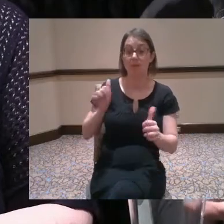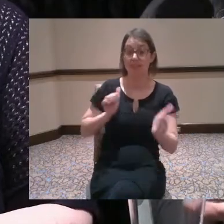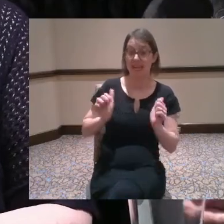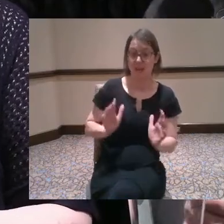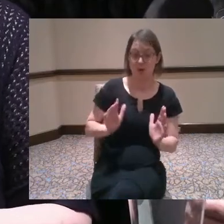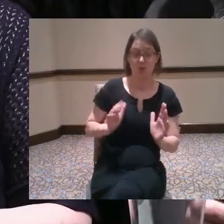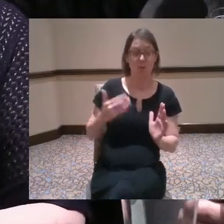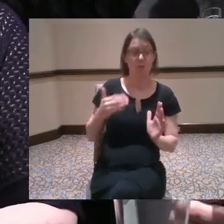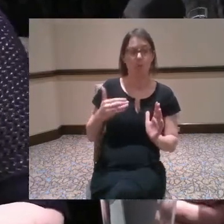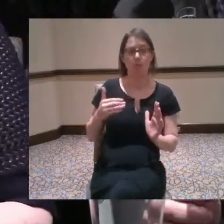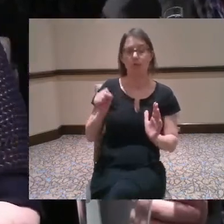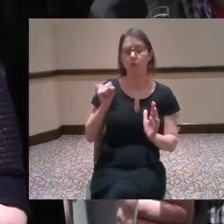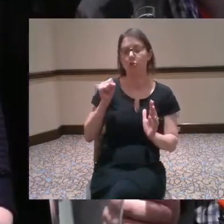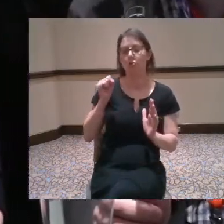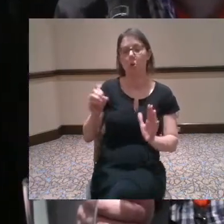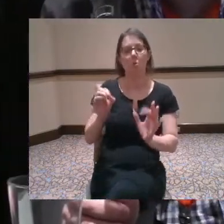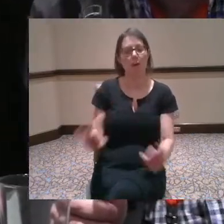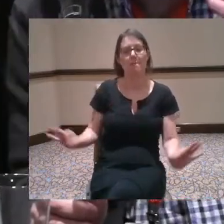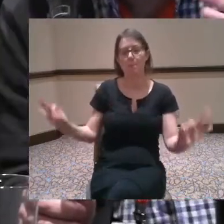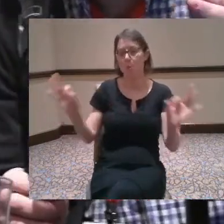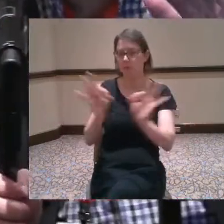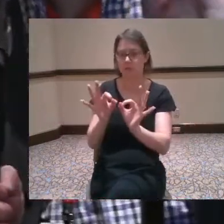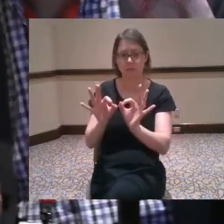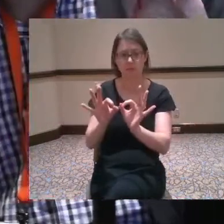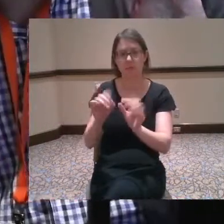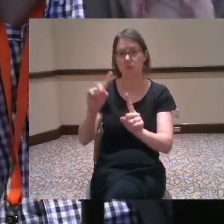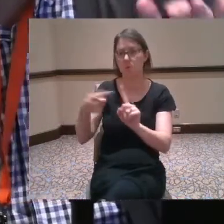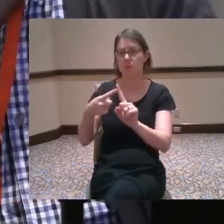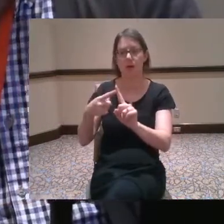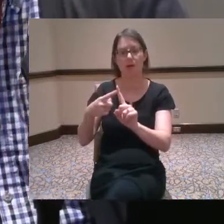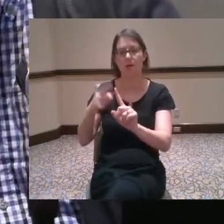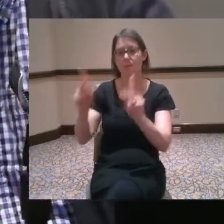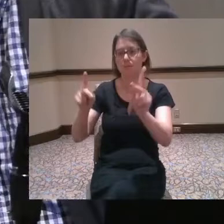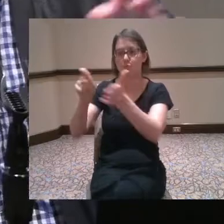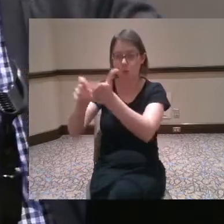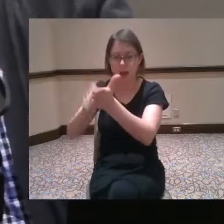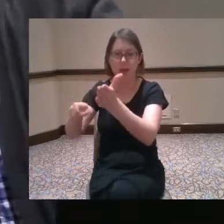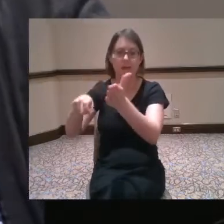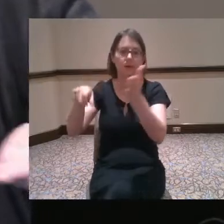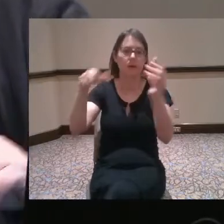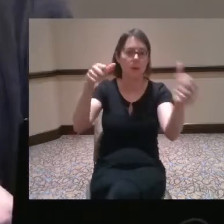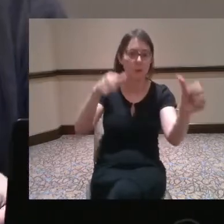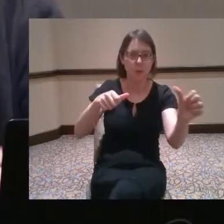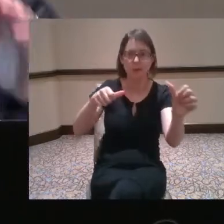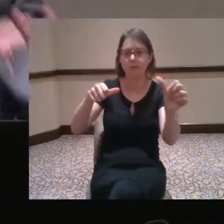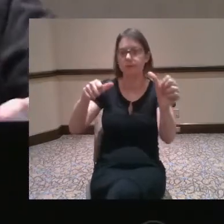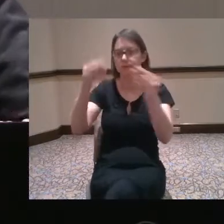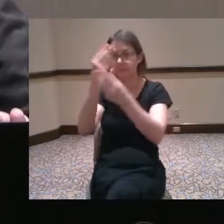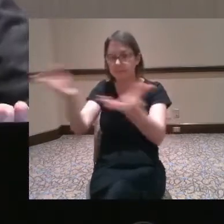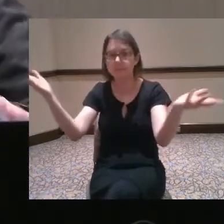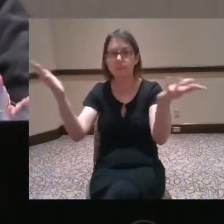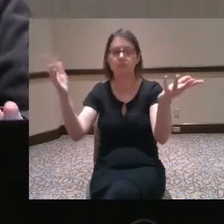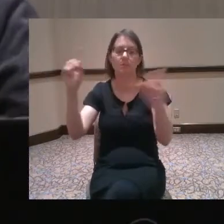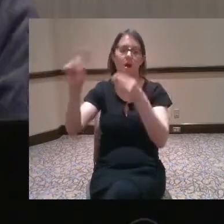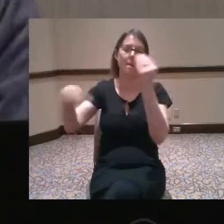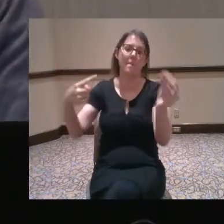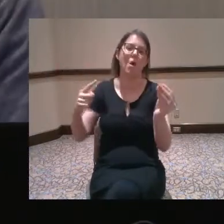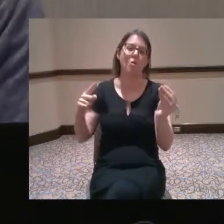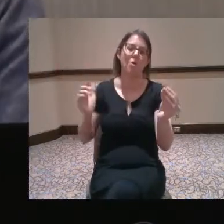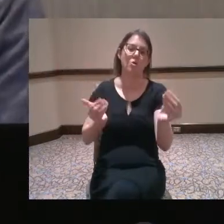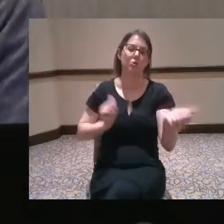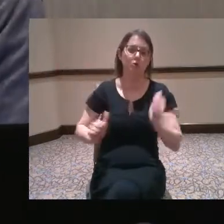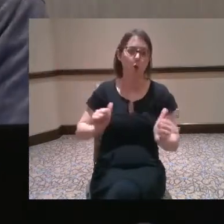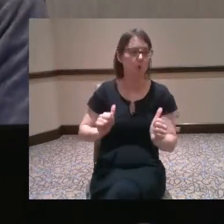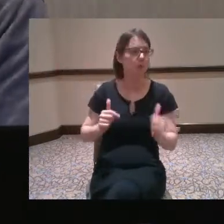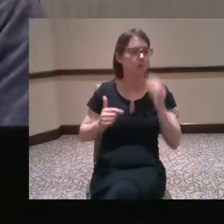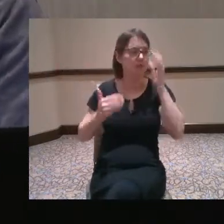couldn't be more crucial, the coverage, any kind of coverage. I feel like American theater can do our part. We can't be in every city. We can barely be in New York at this point,